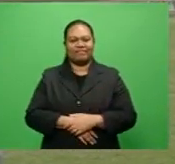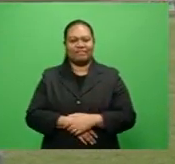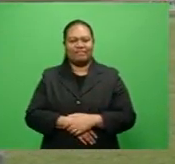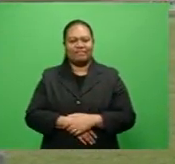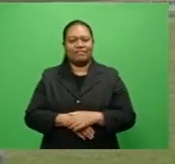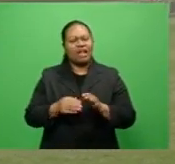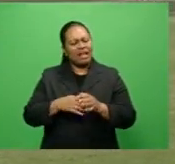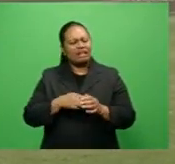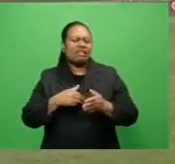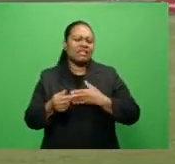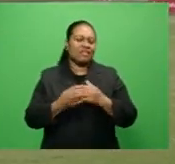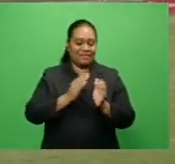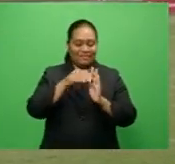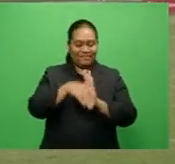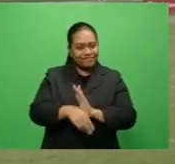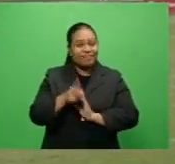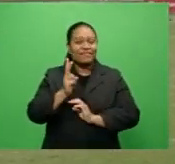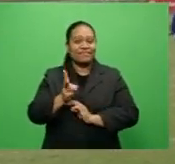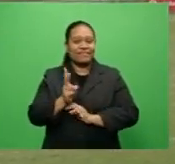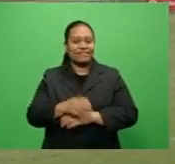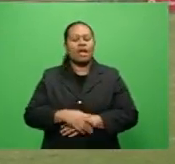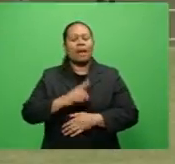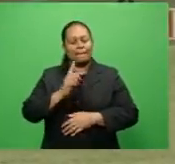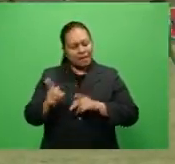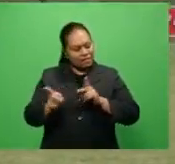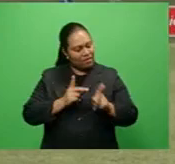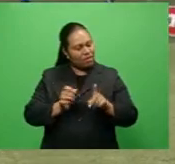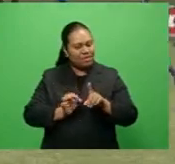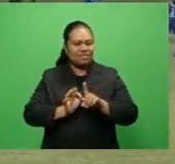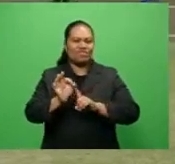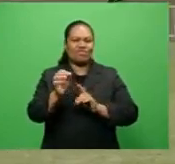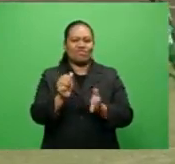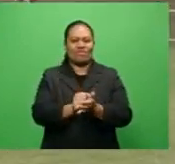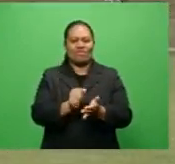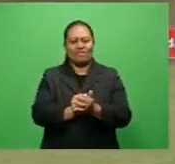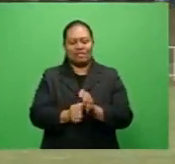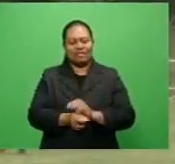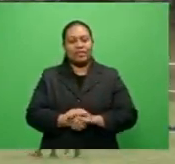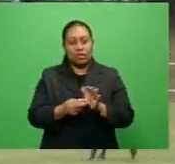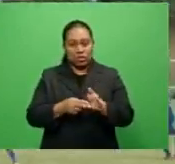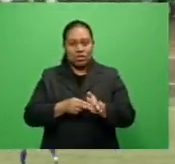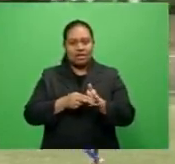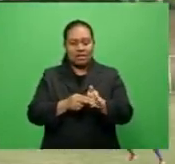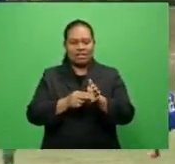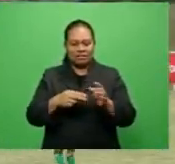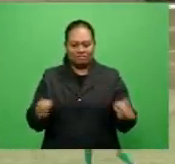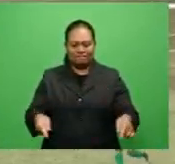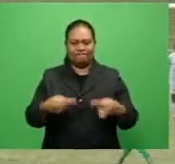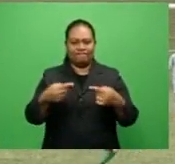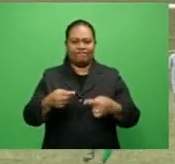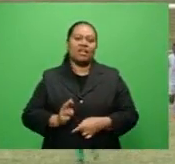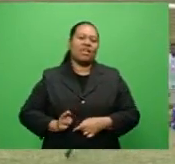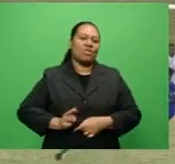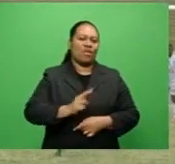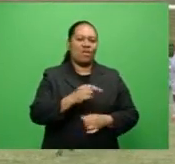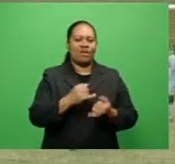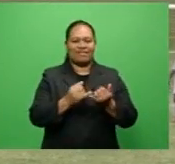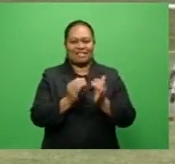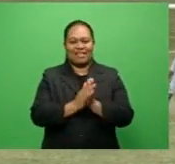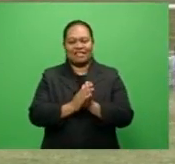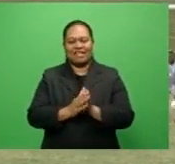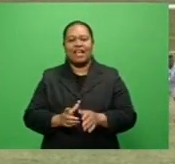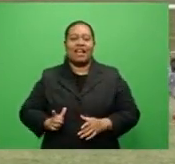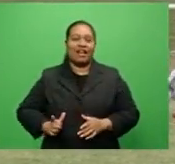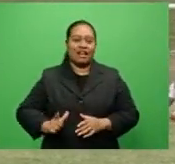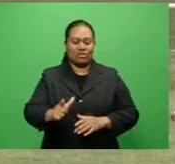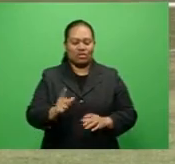have lost the game, I will again say the performance has improved. Nandi will play Rawa at 3 p.m. on Sunday, while Lutoka